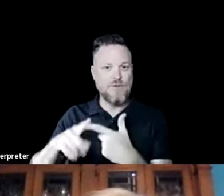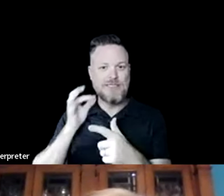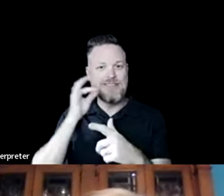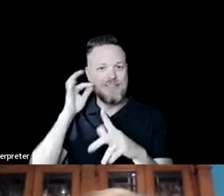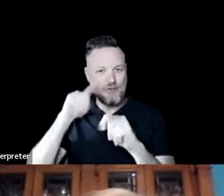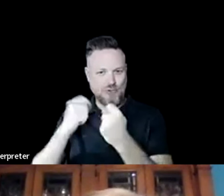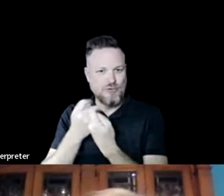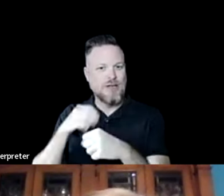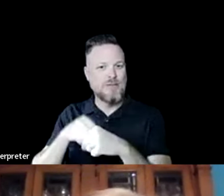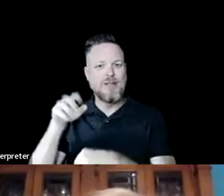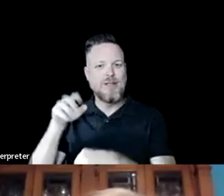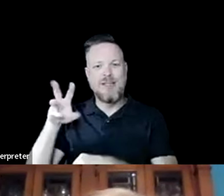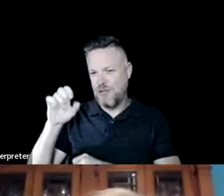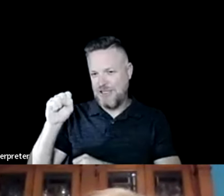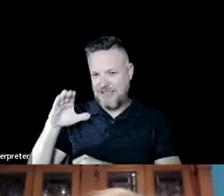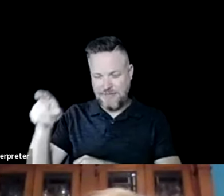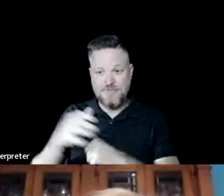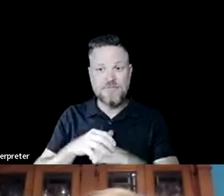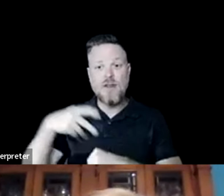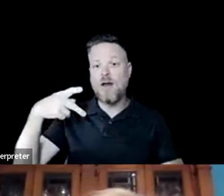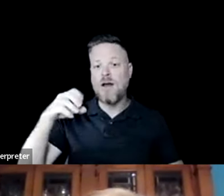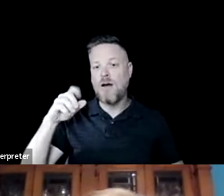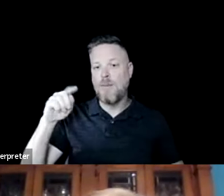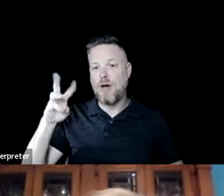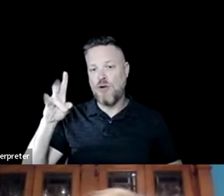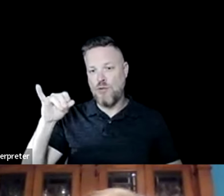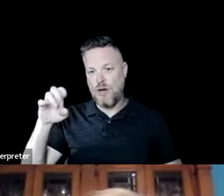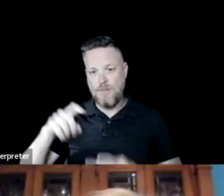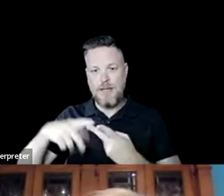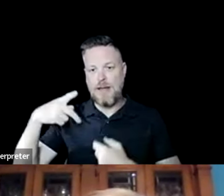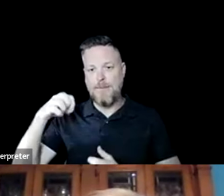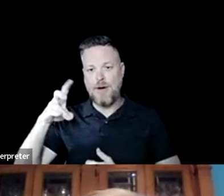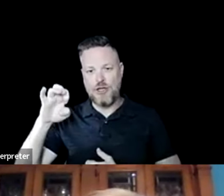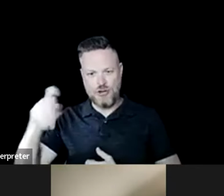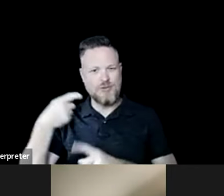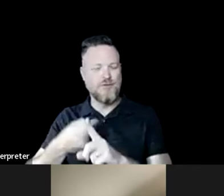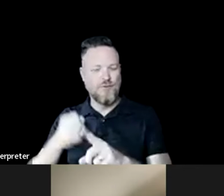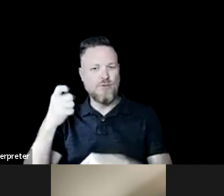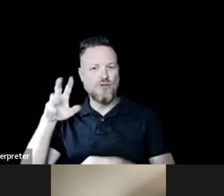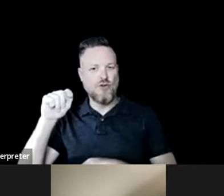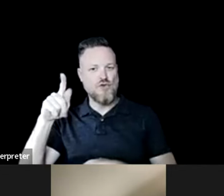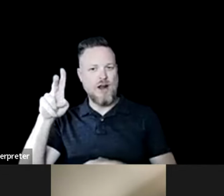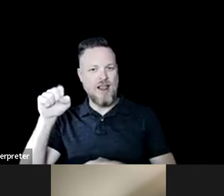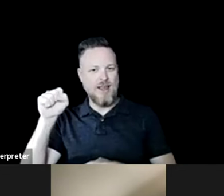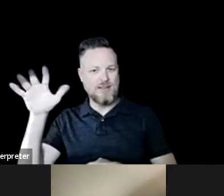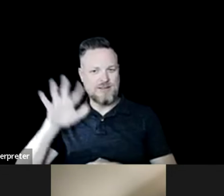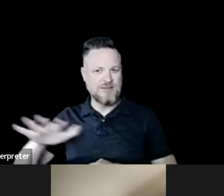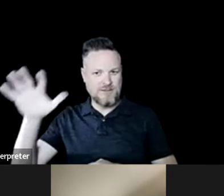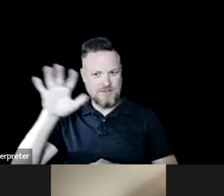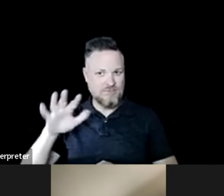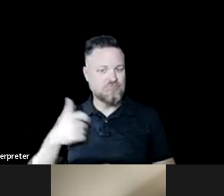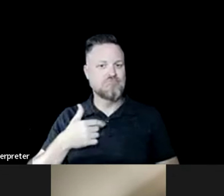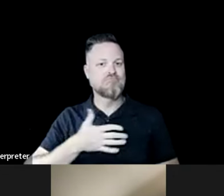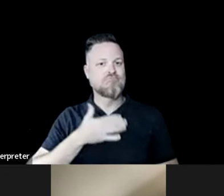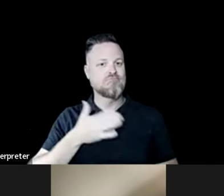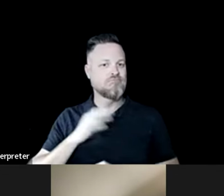Wisconsin. The Potawatomi and Ho-Chunk people also come from the Great Lakes area. And so I am happy to